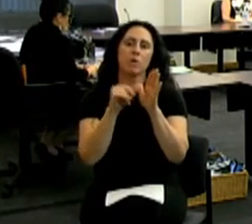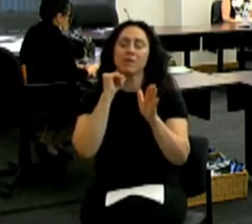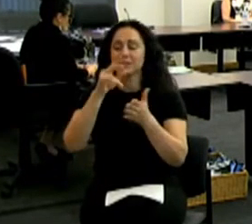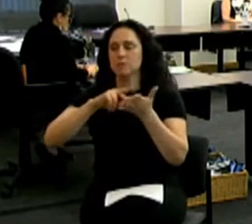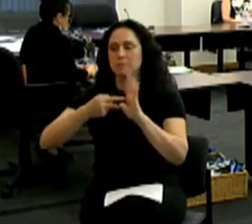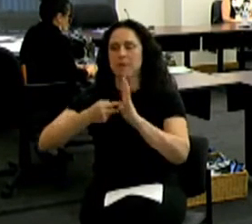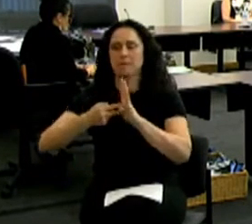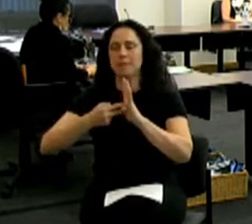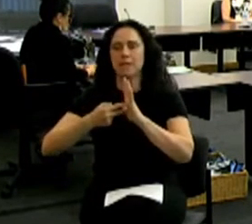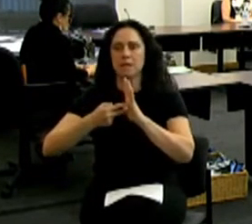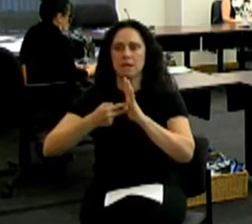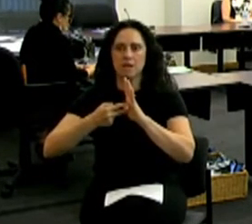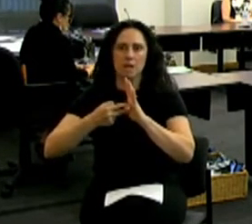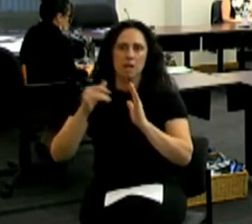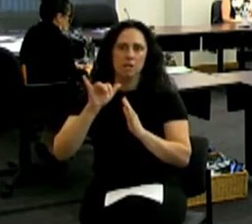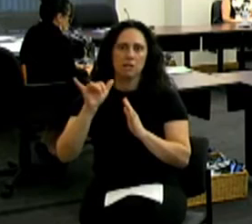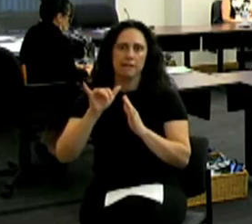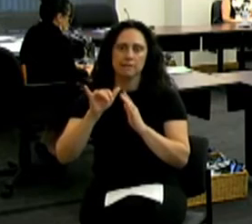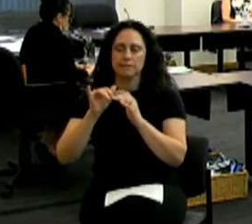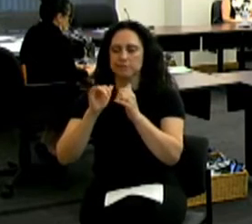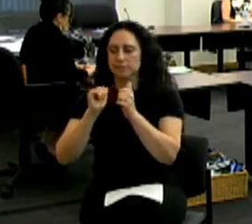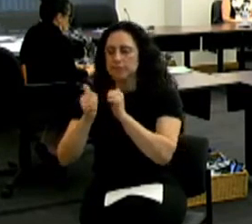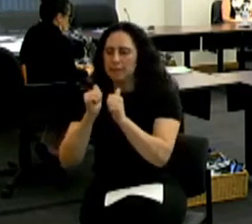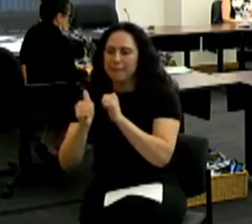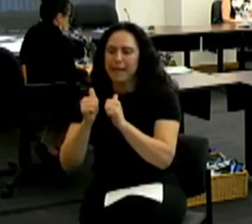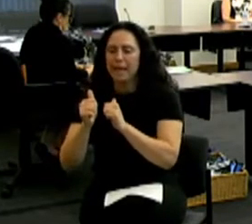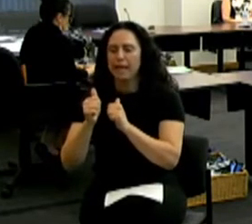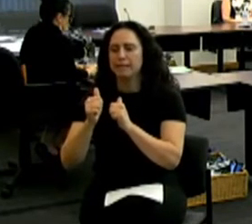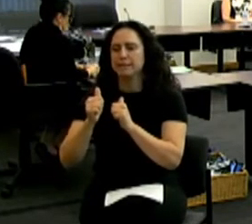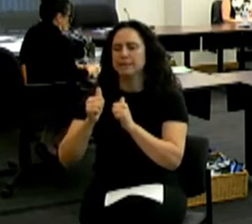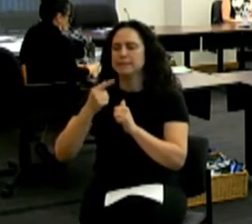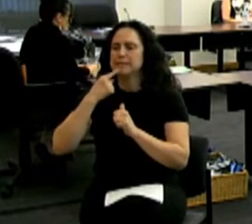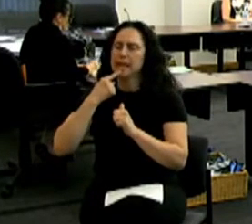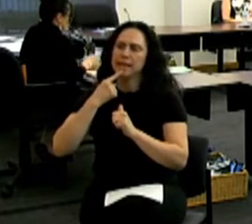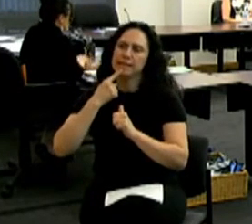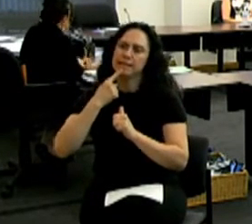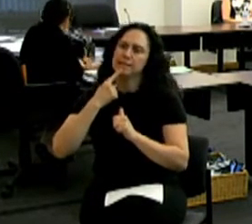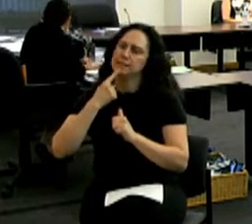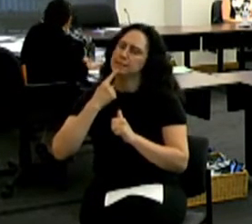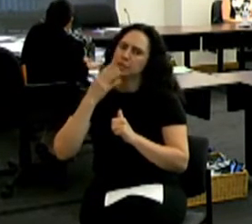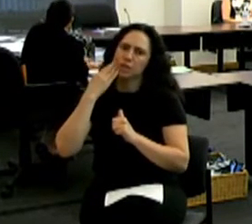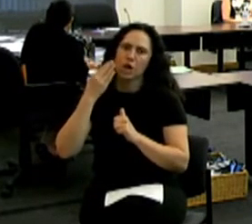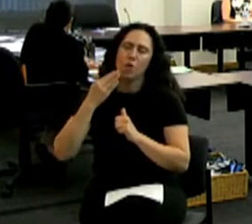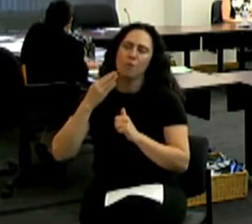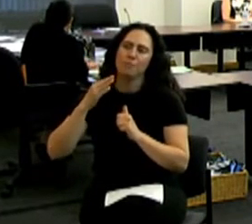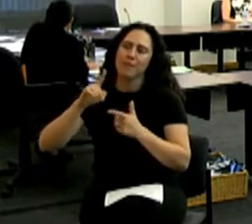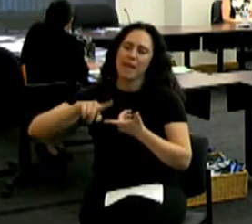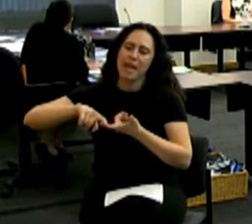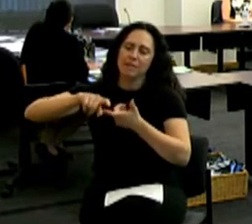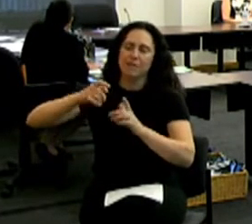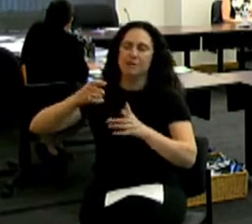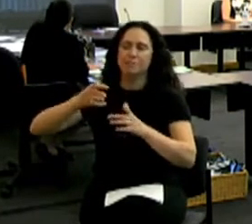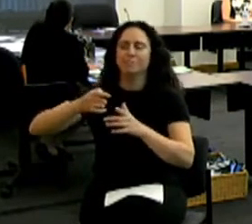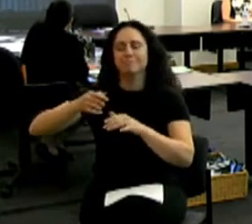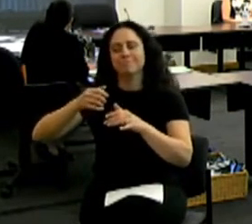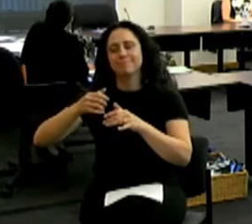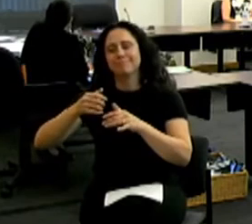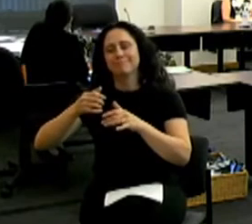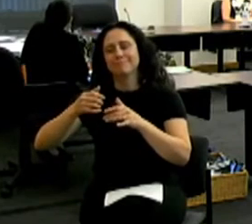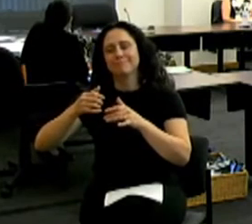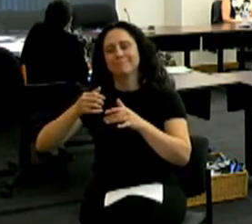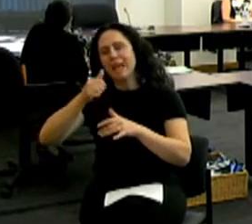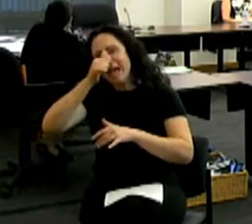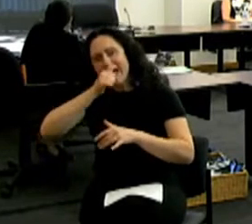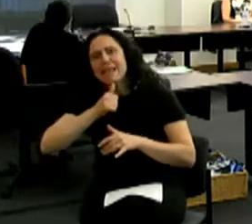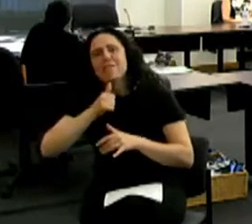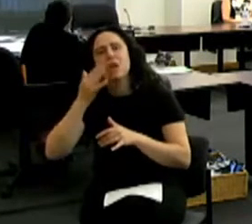meant to be like the kitten hanging there saying, hang in there, hanging from the tree. I was trying to avoid that kind of thing.